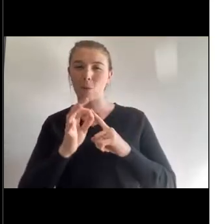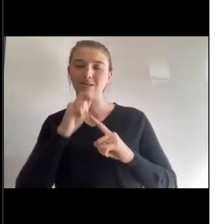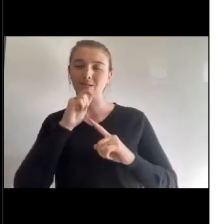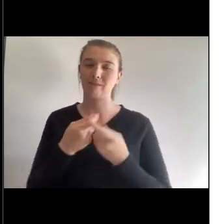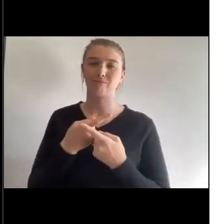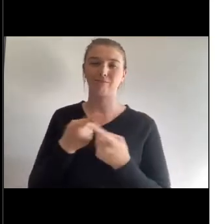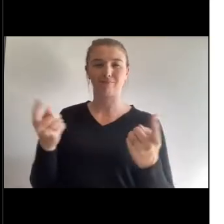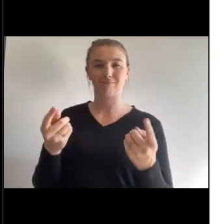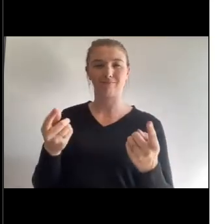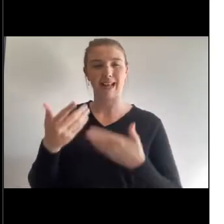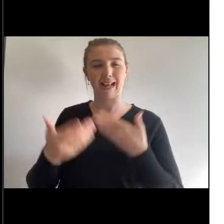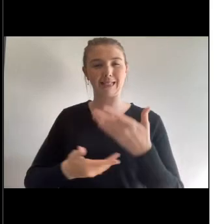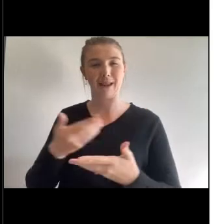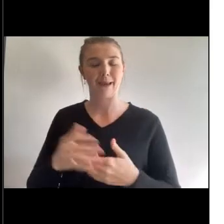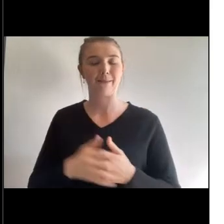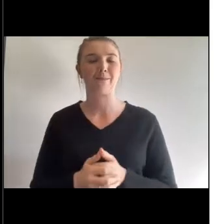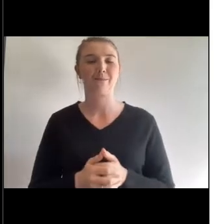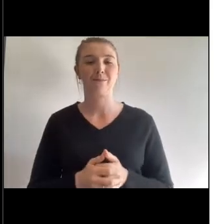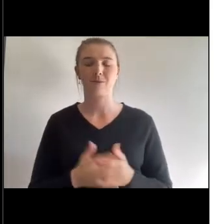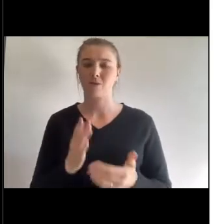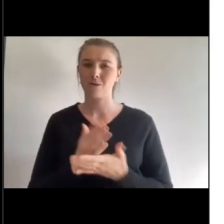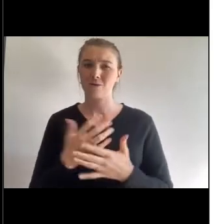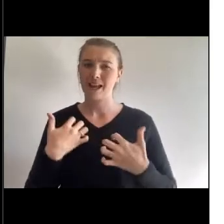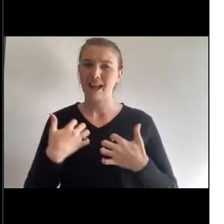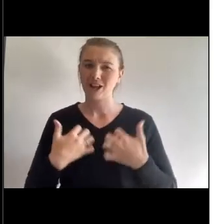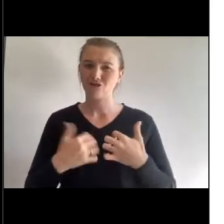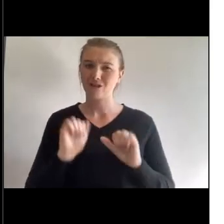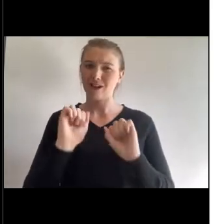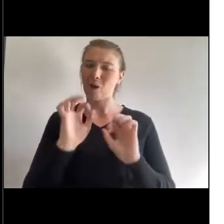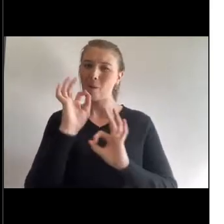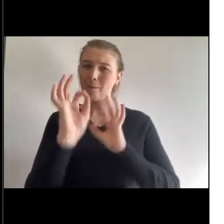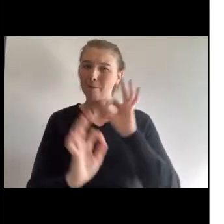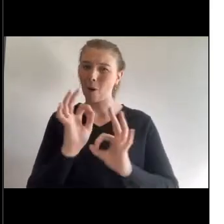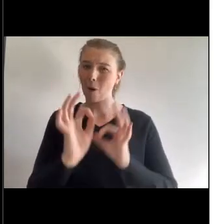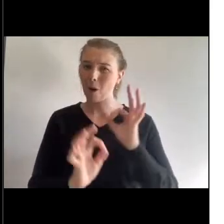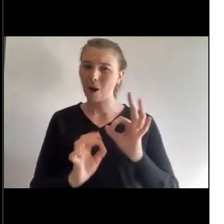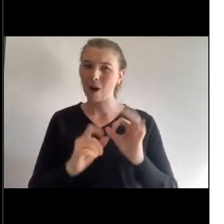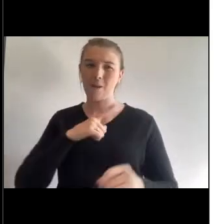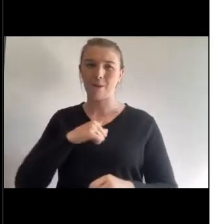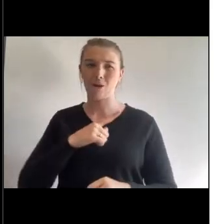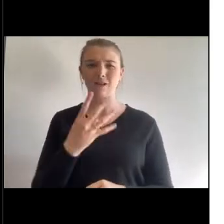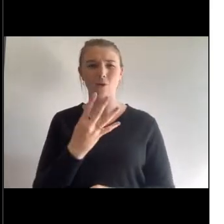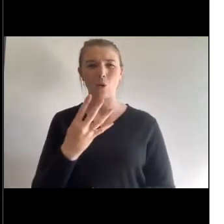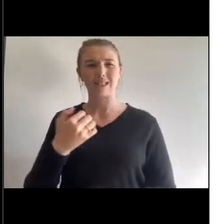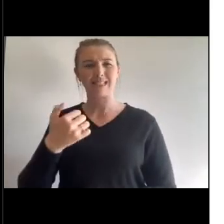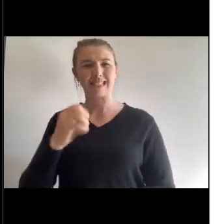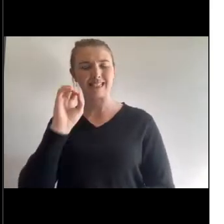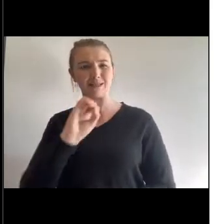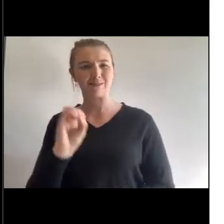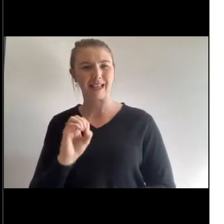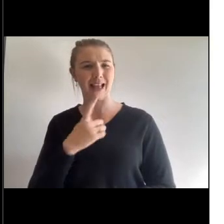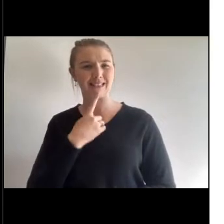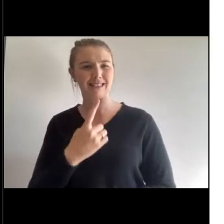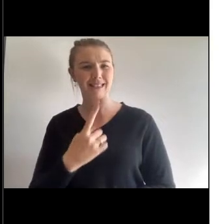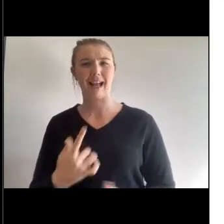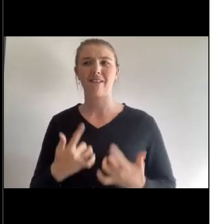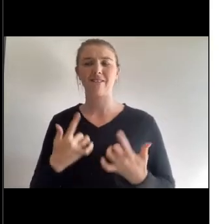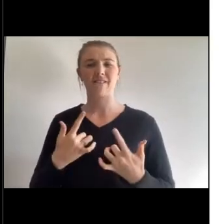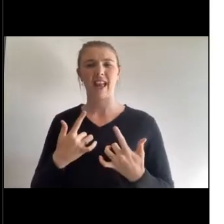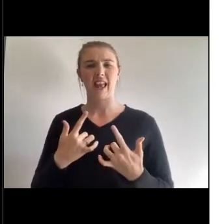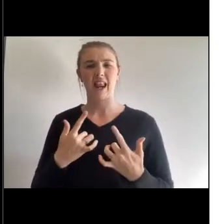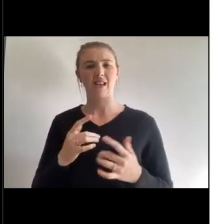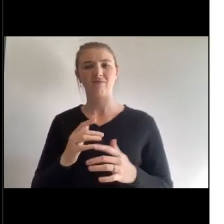interesting to look at the results of the poll, because in the poll you said, or 46% of you said that you feel a sense of